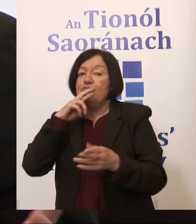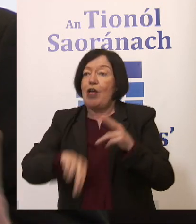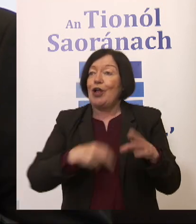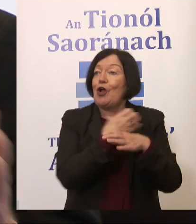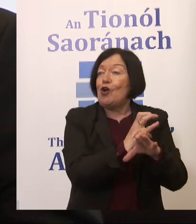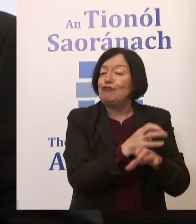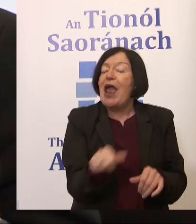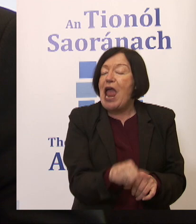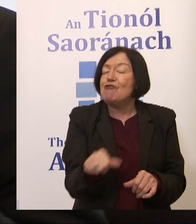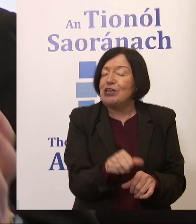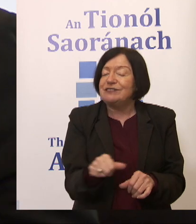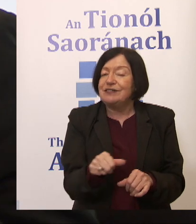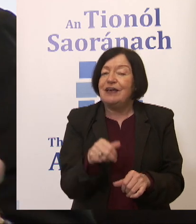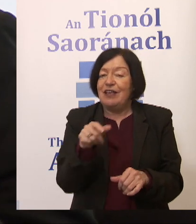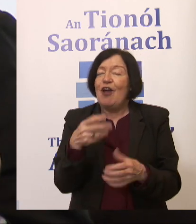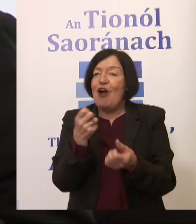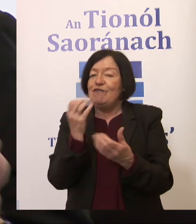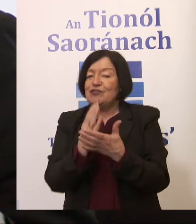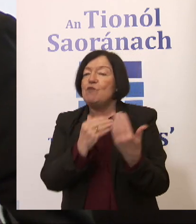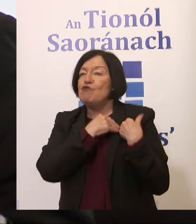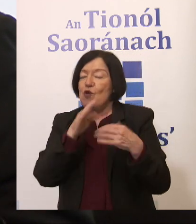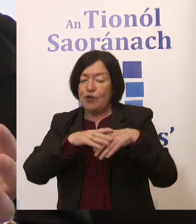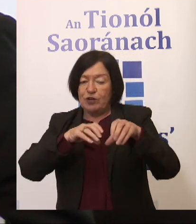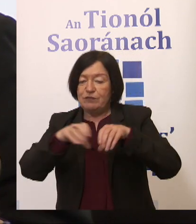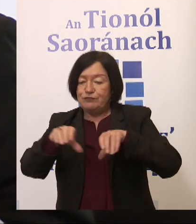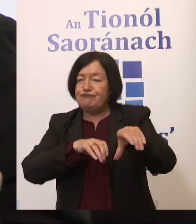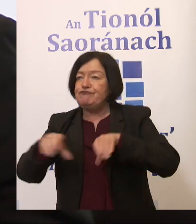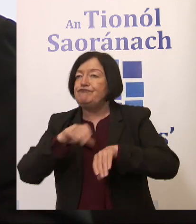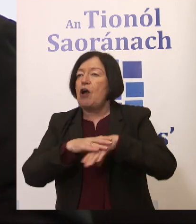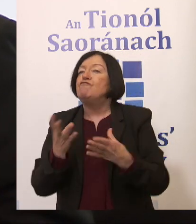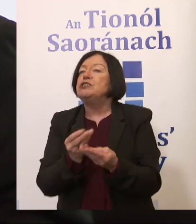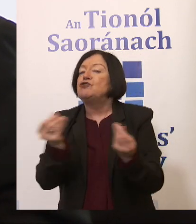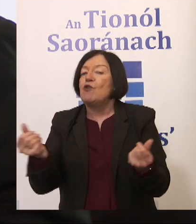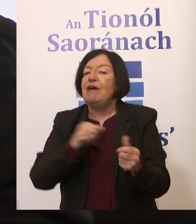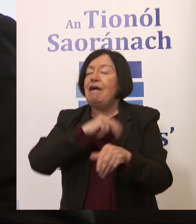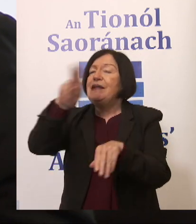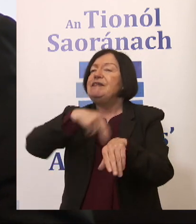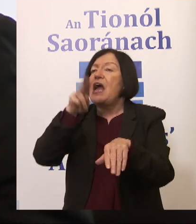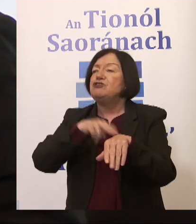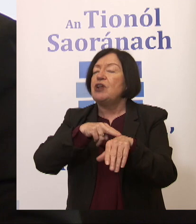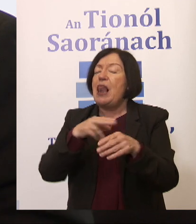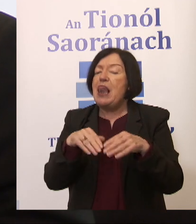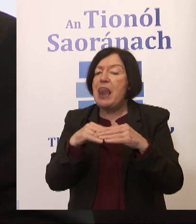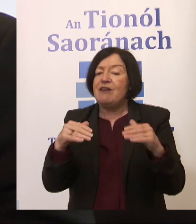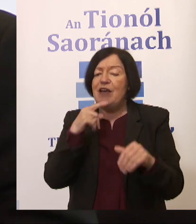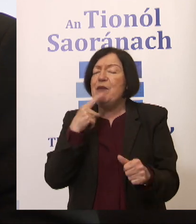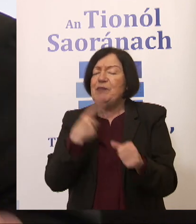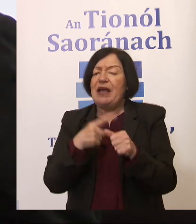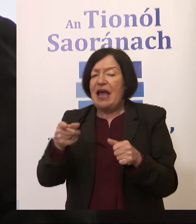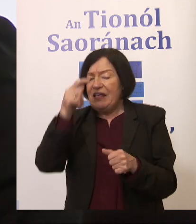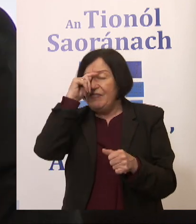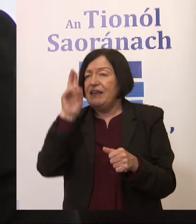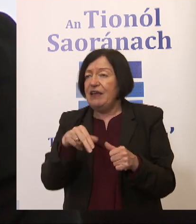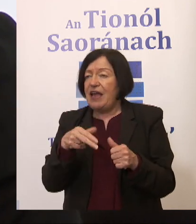areas. And there'll always be some role for redistribution of resources at national level. But again, I think that can